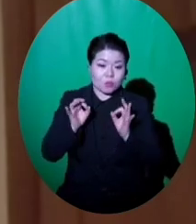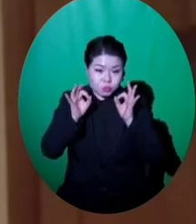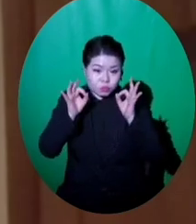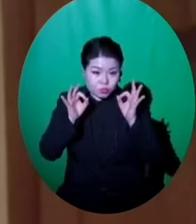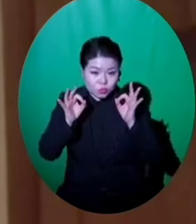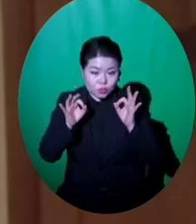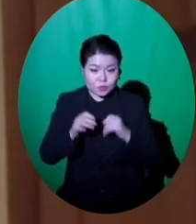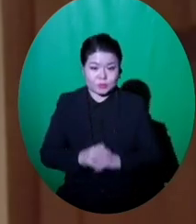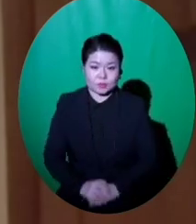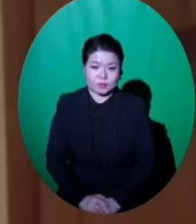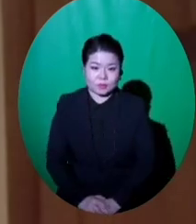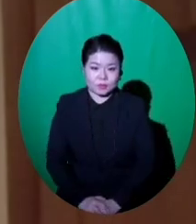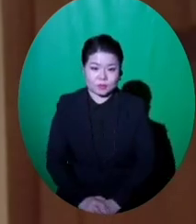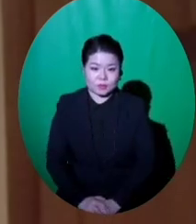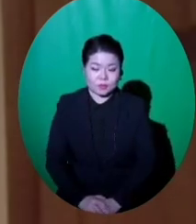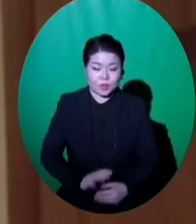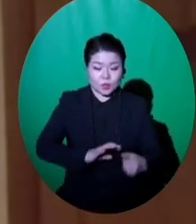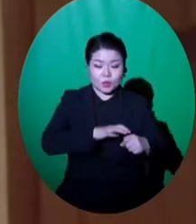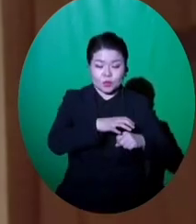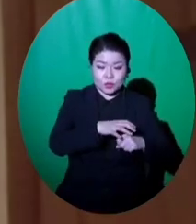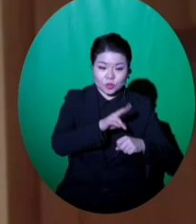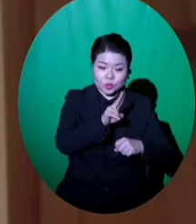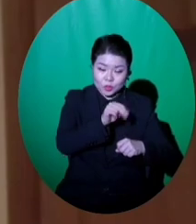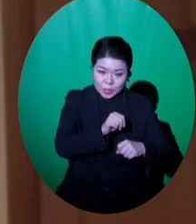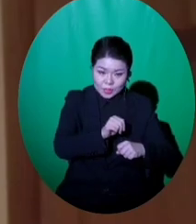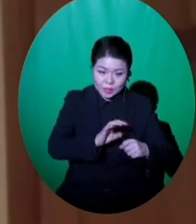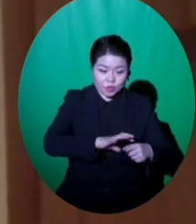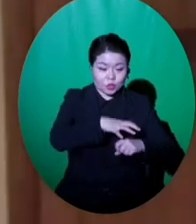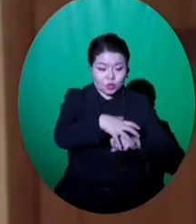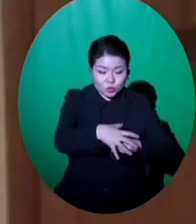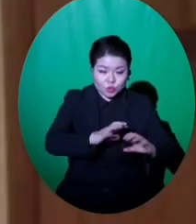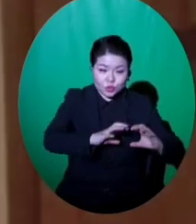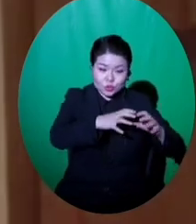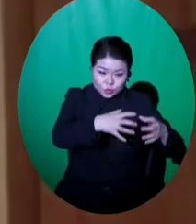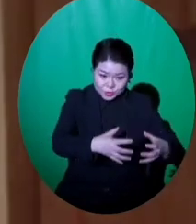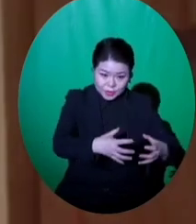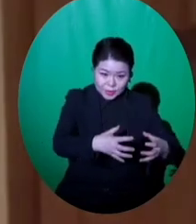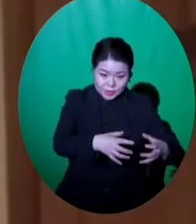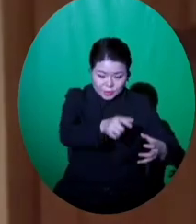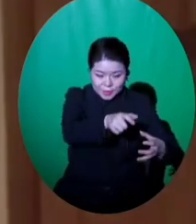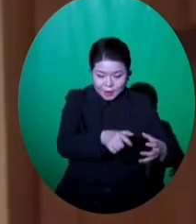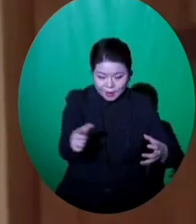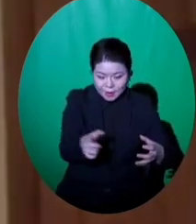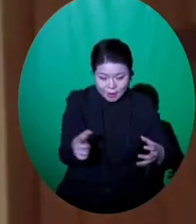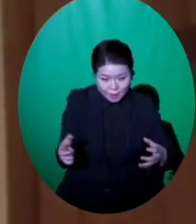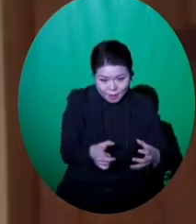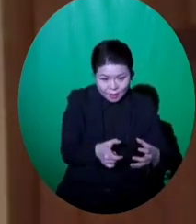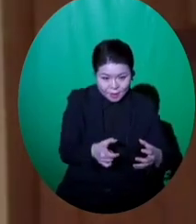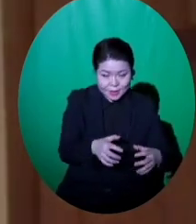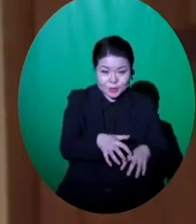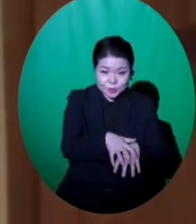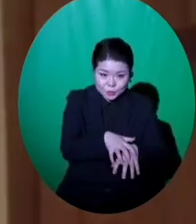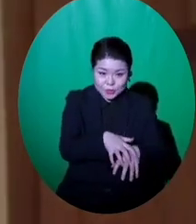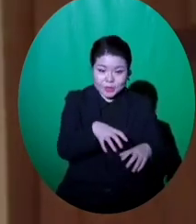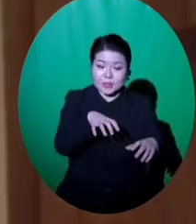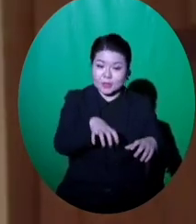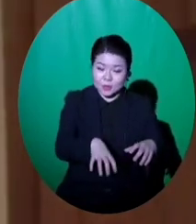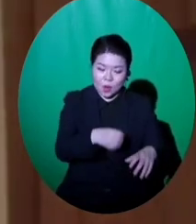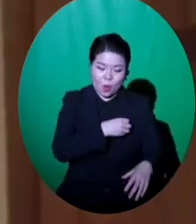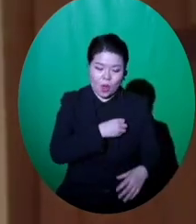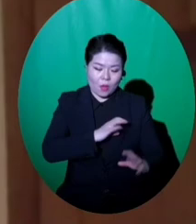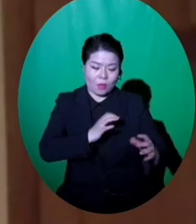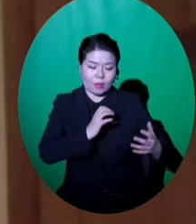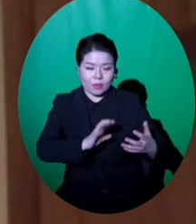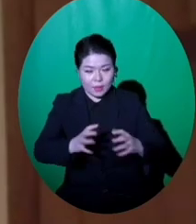not has had limited success because of lack of cooperation from member nations, especially the most powerful